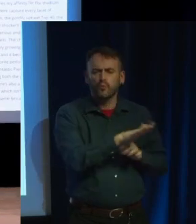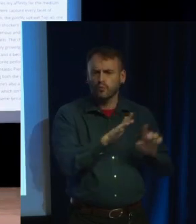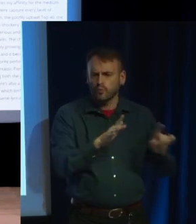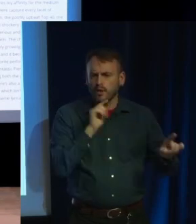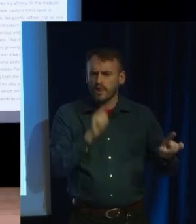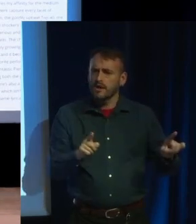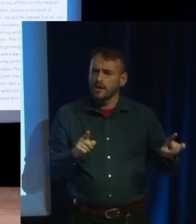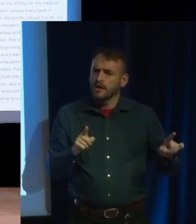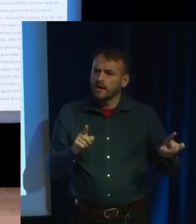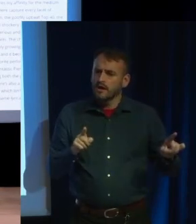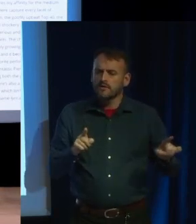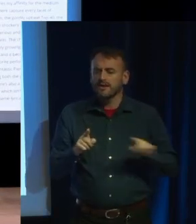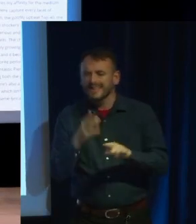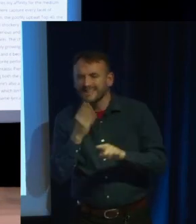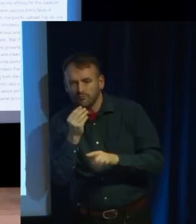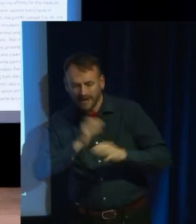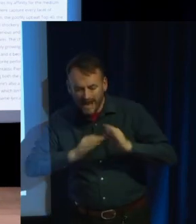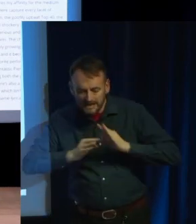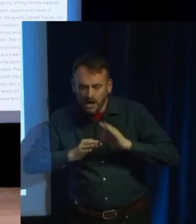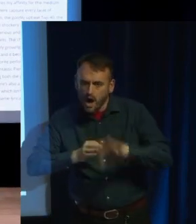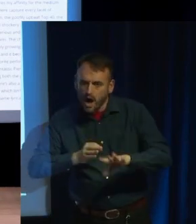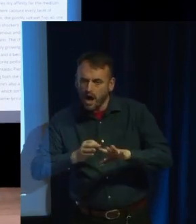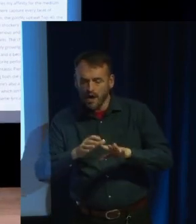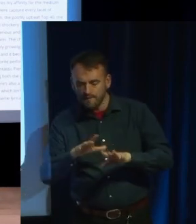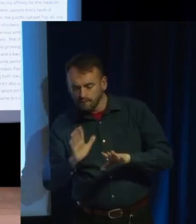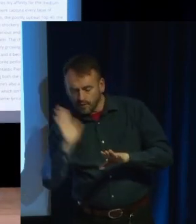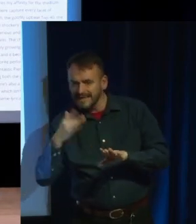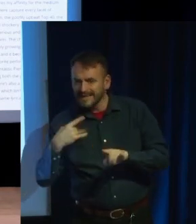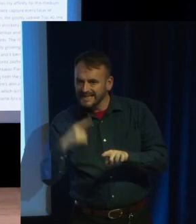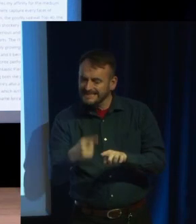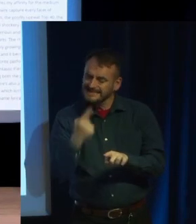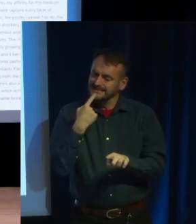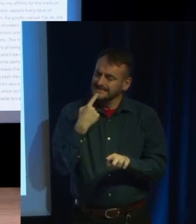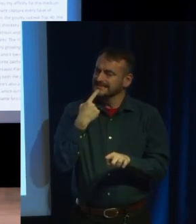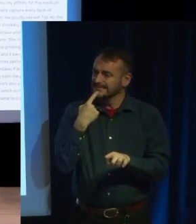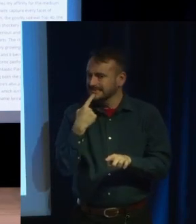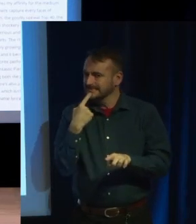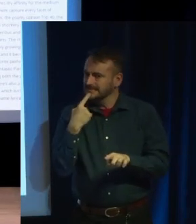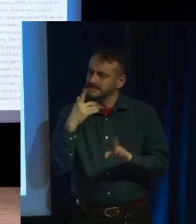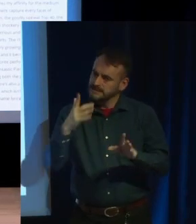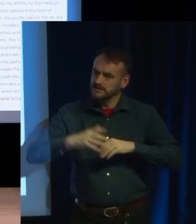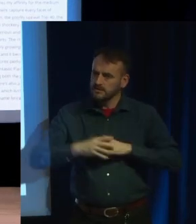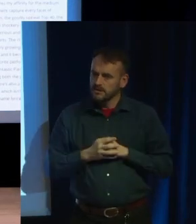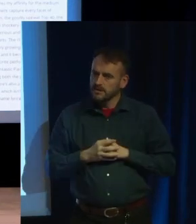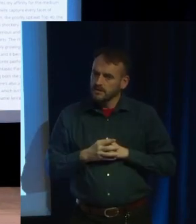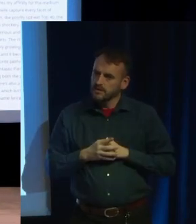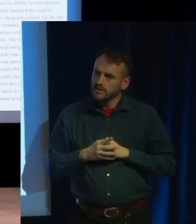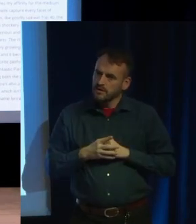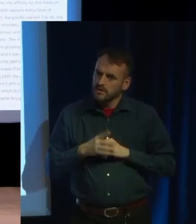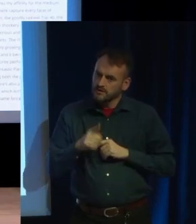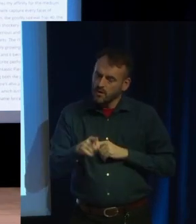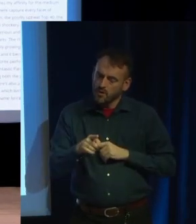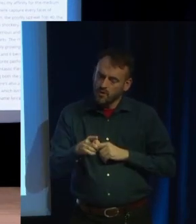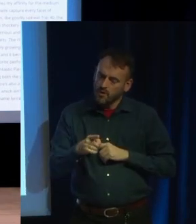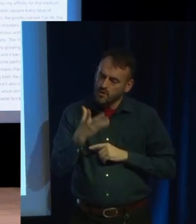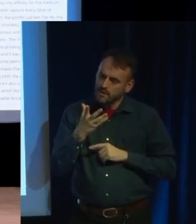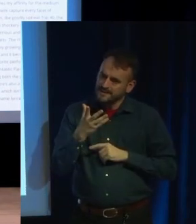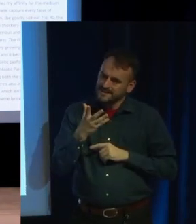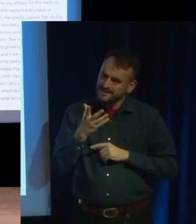things, because, well, it's always, using temp things is always difficult in user testing, but for voices,